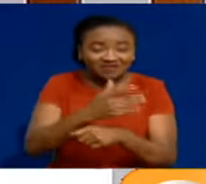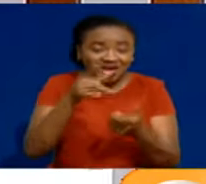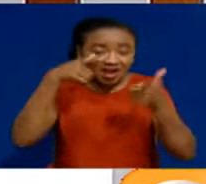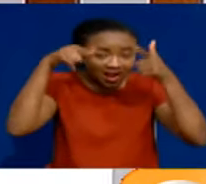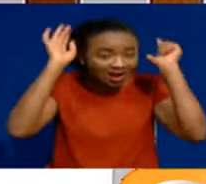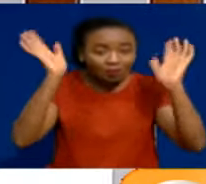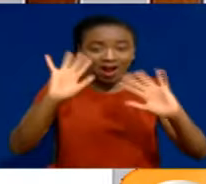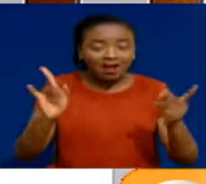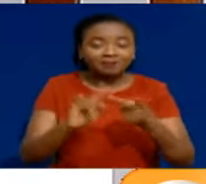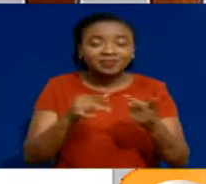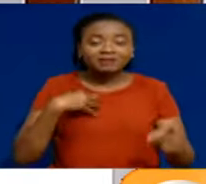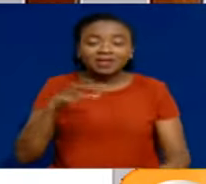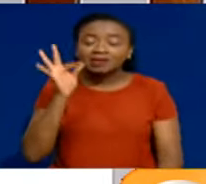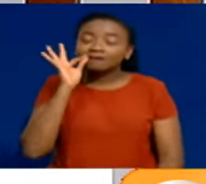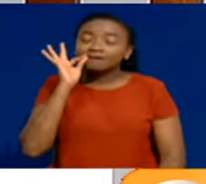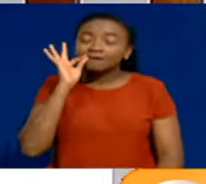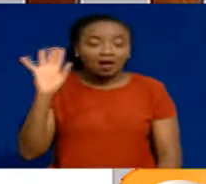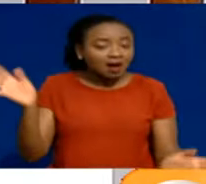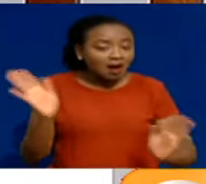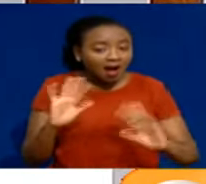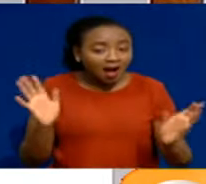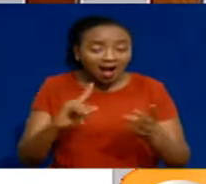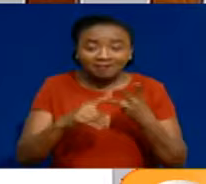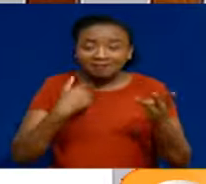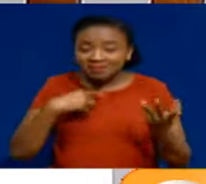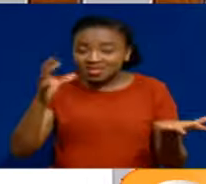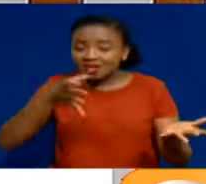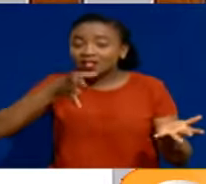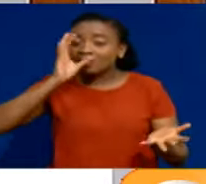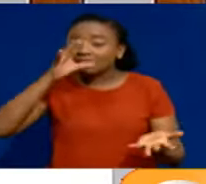I don't smoke, nor do I drink alcohol.